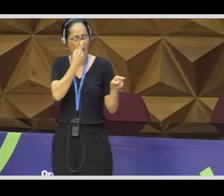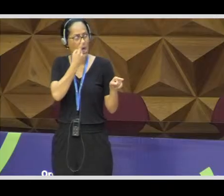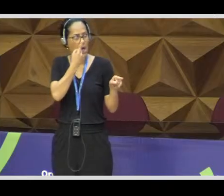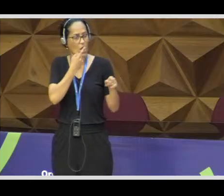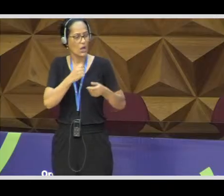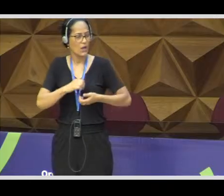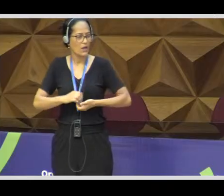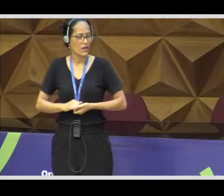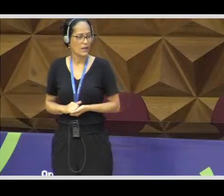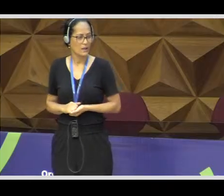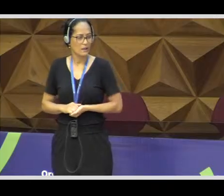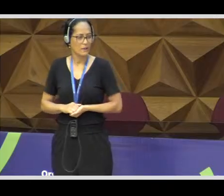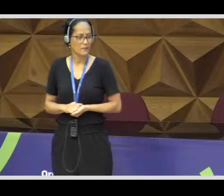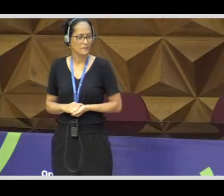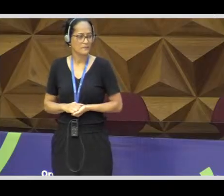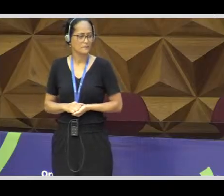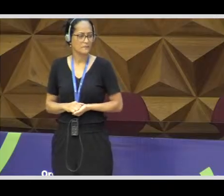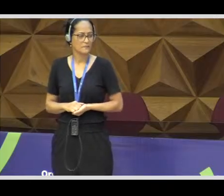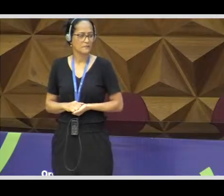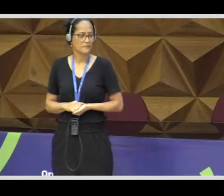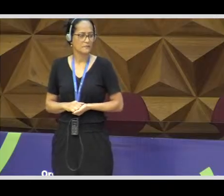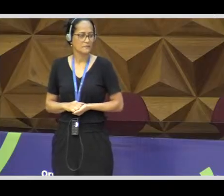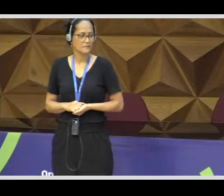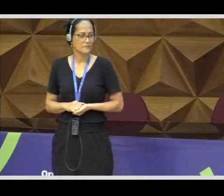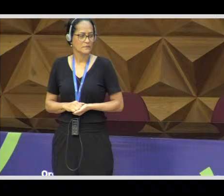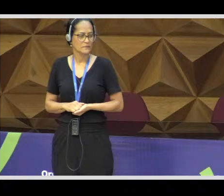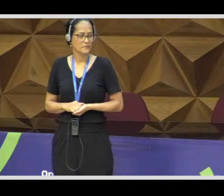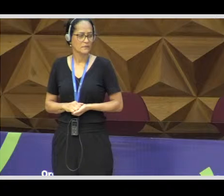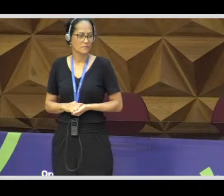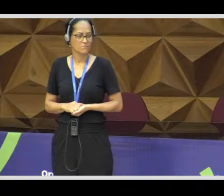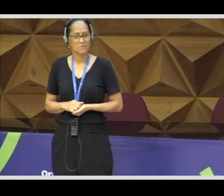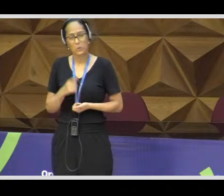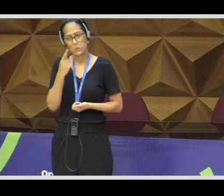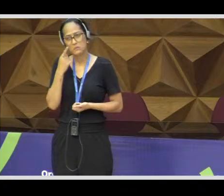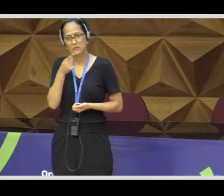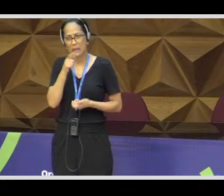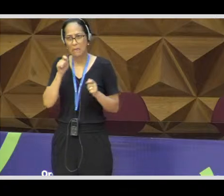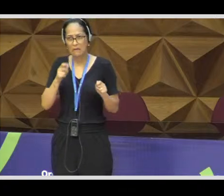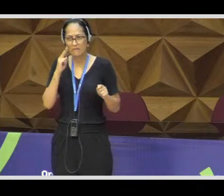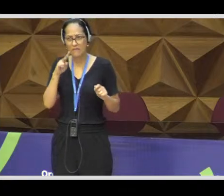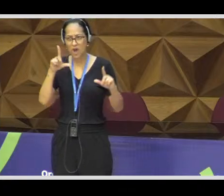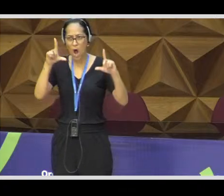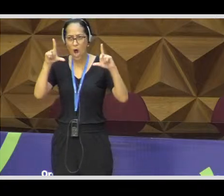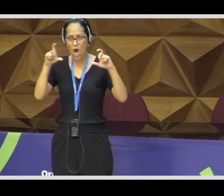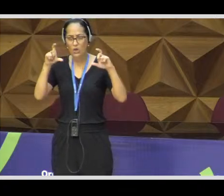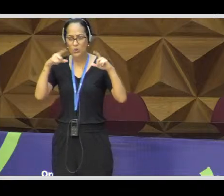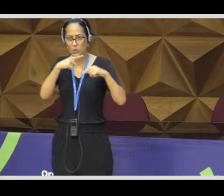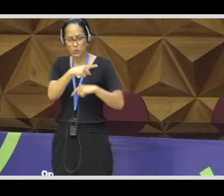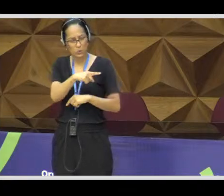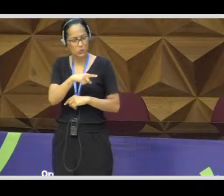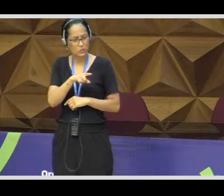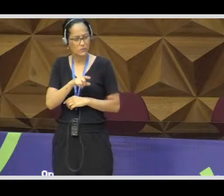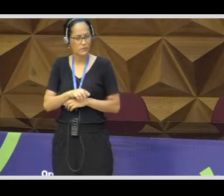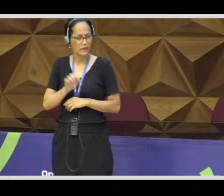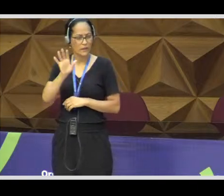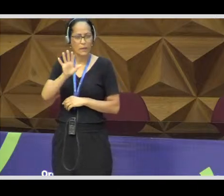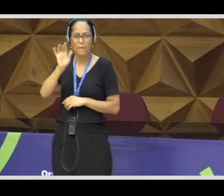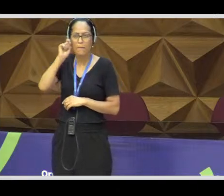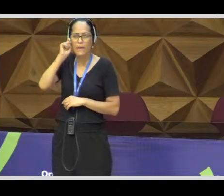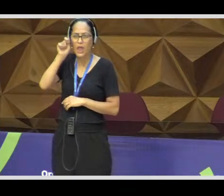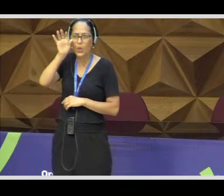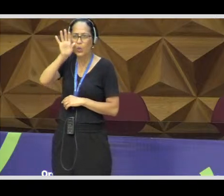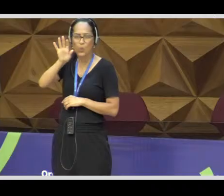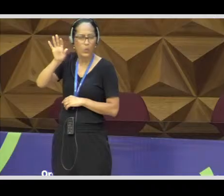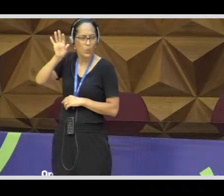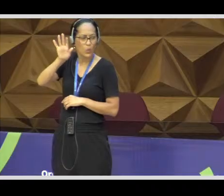So this little bit around here, you can just see there's a little black area just there. So what we did in